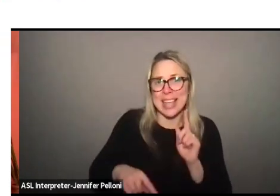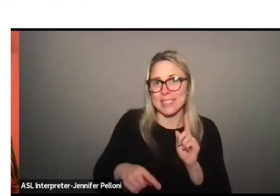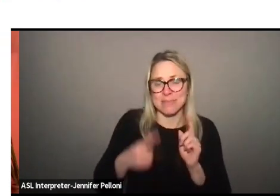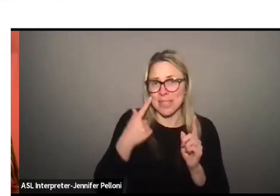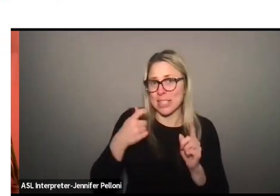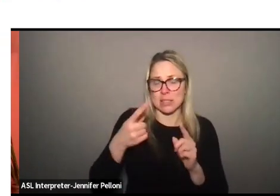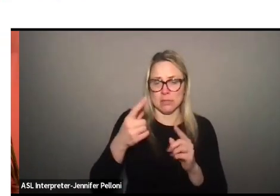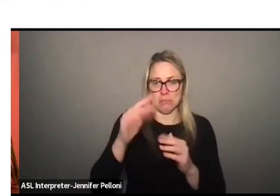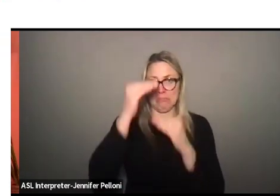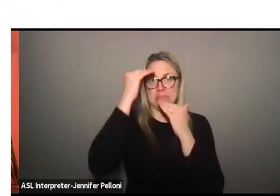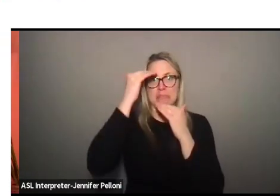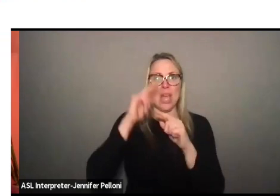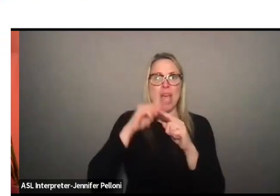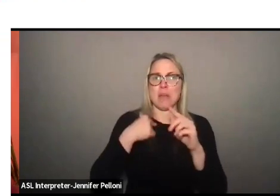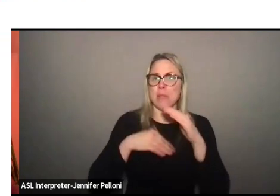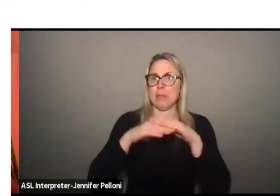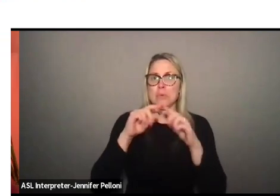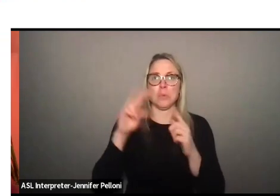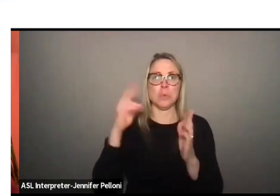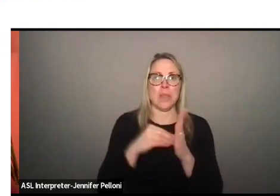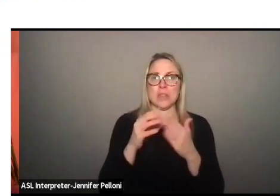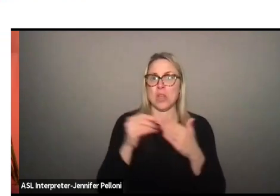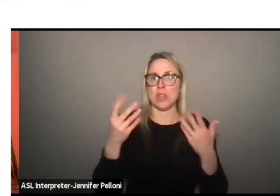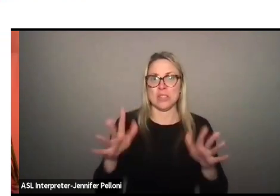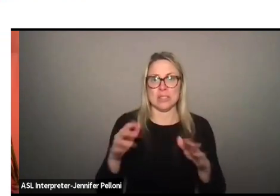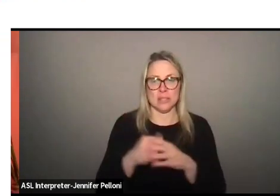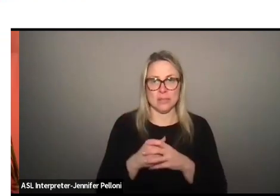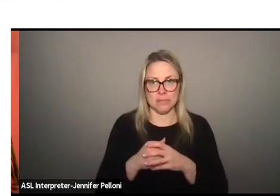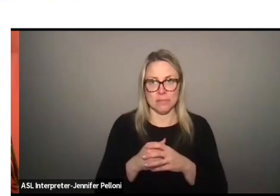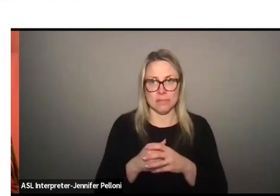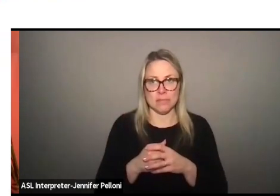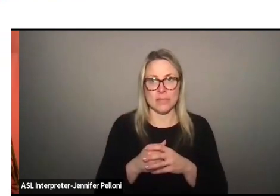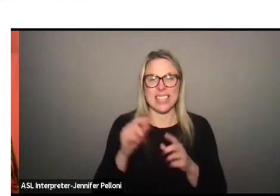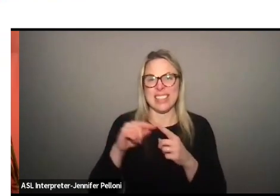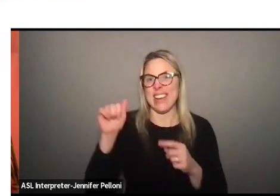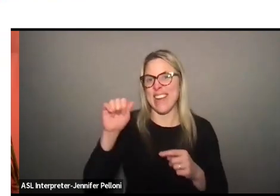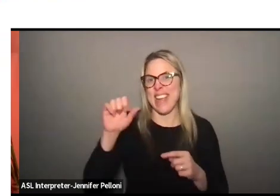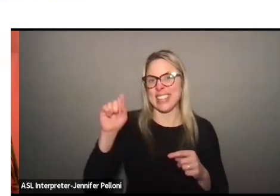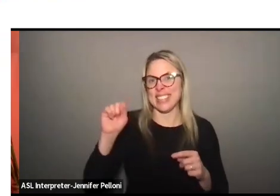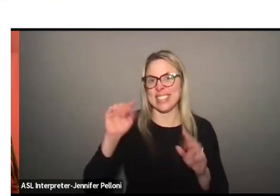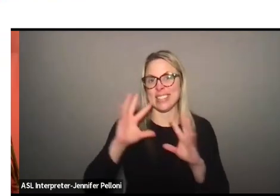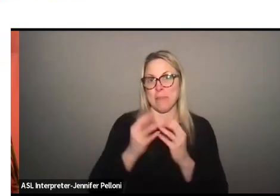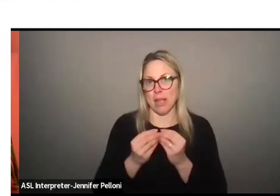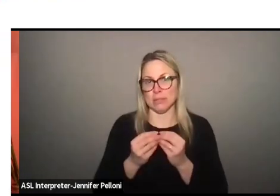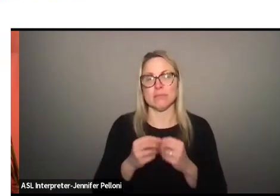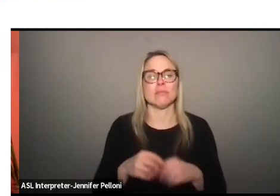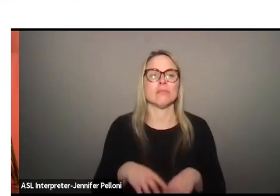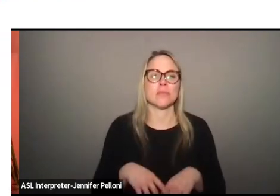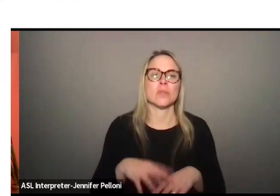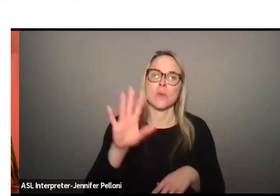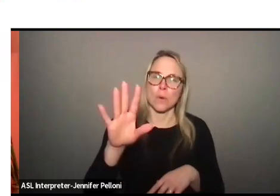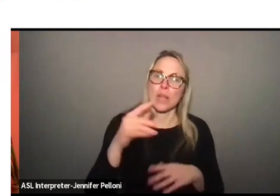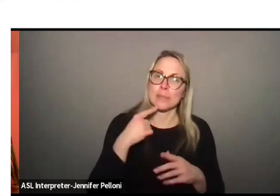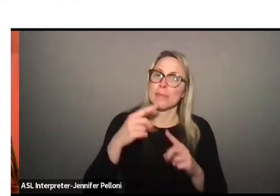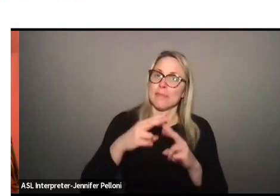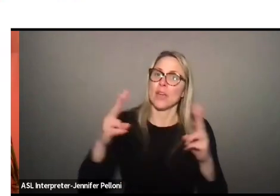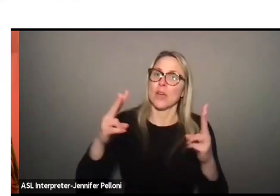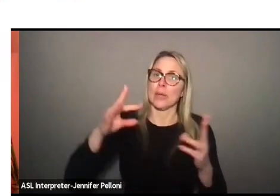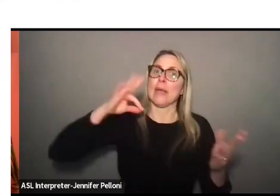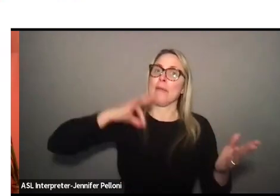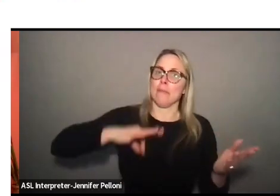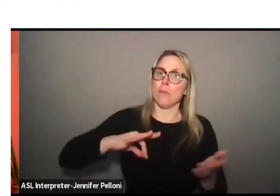couldn't have more than $2,000 in assets combined. So this has been a very helpful